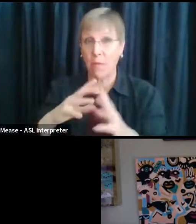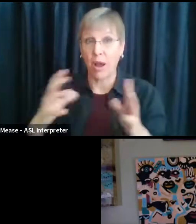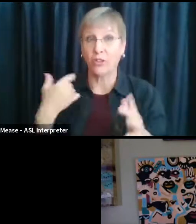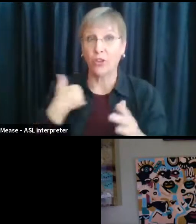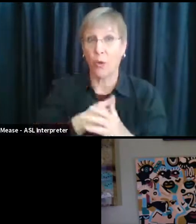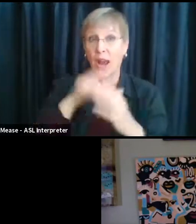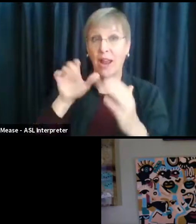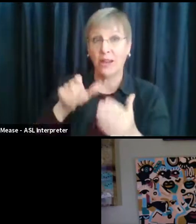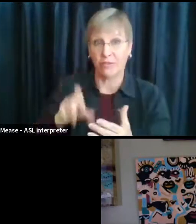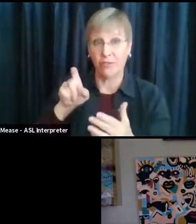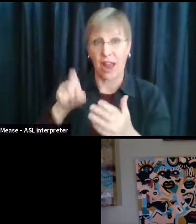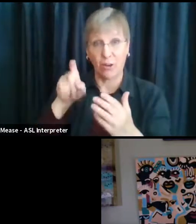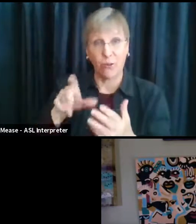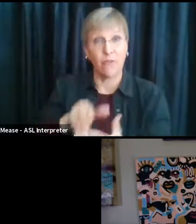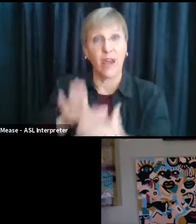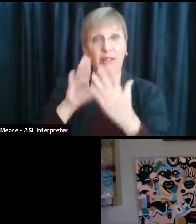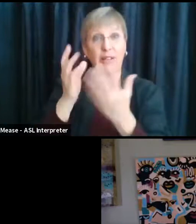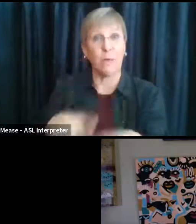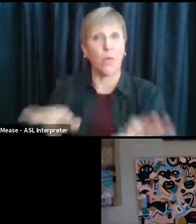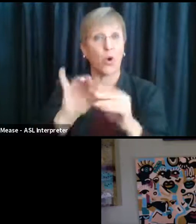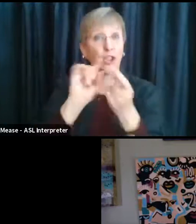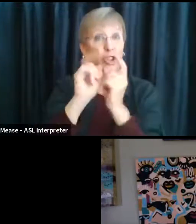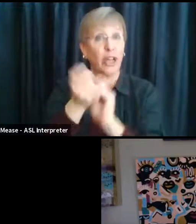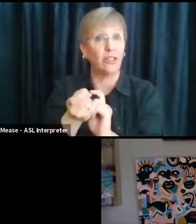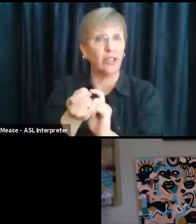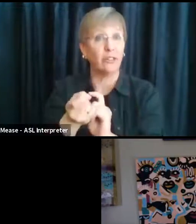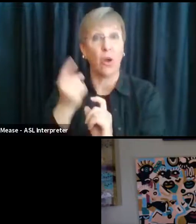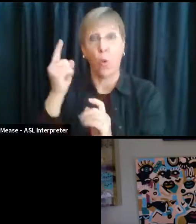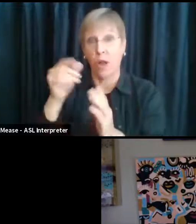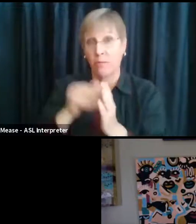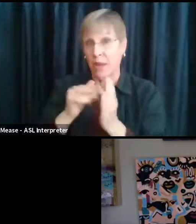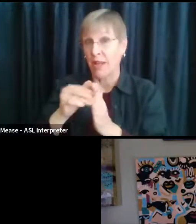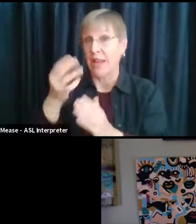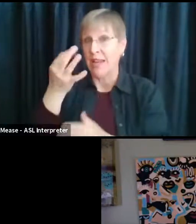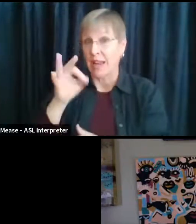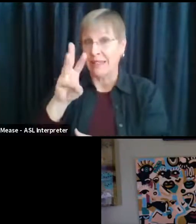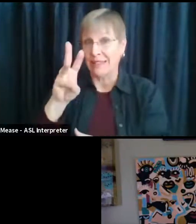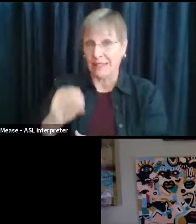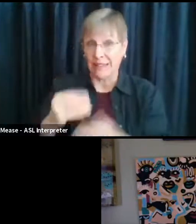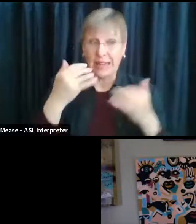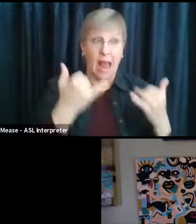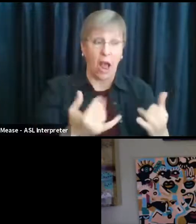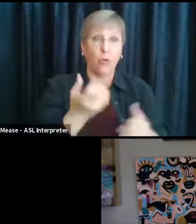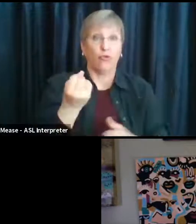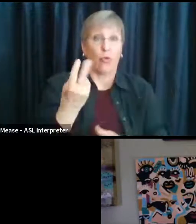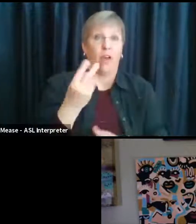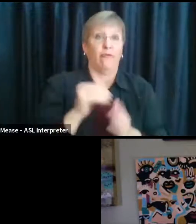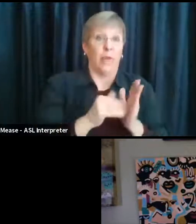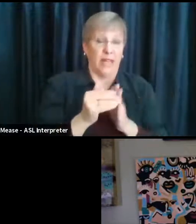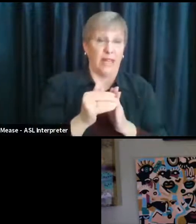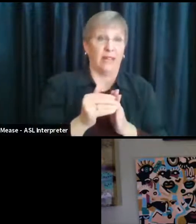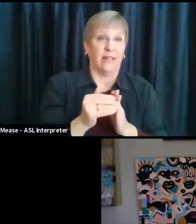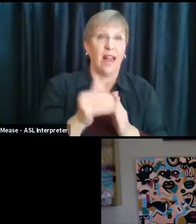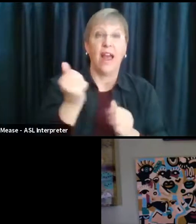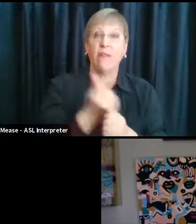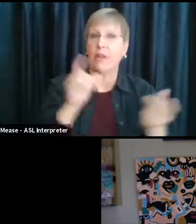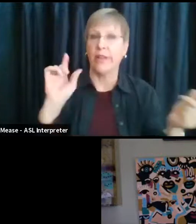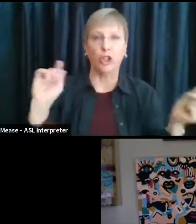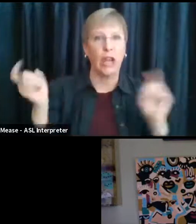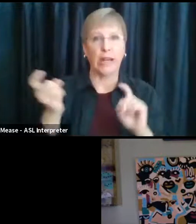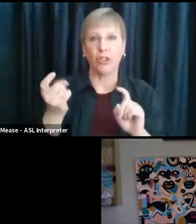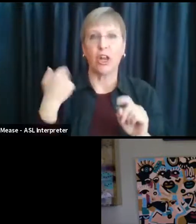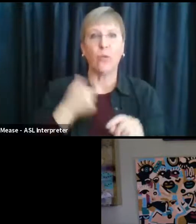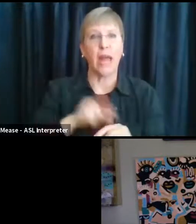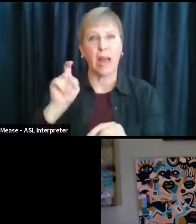face important changes. We were 1 million in 1960, we are 12 million today. Everything changed. We